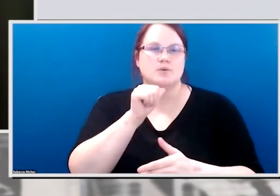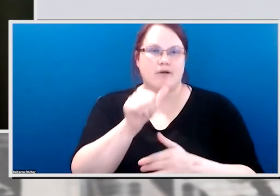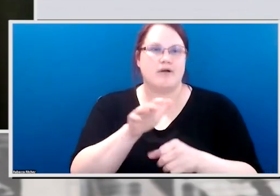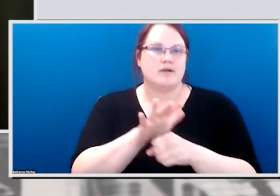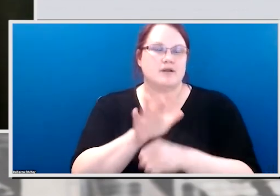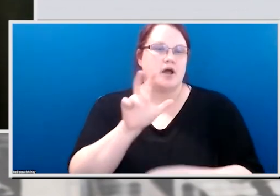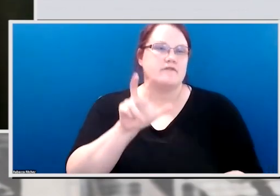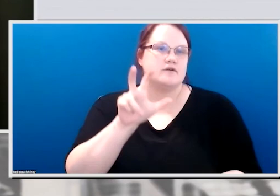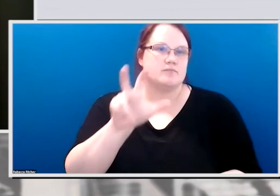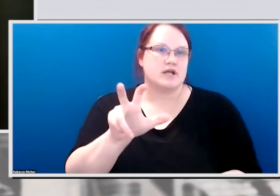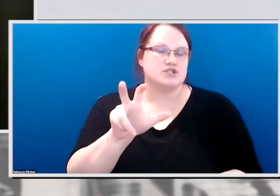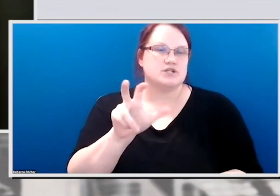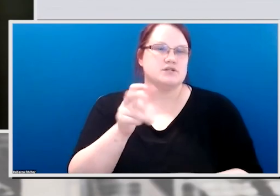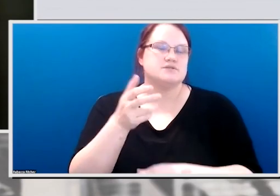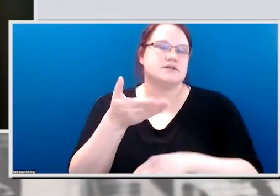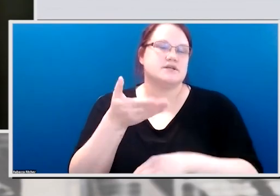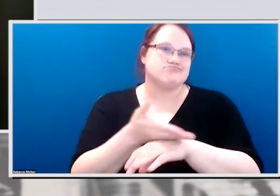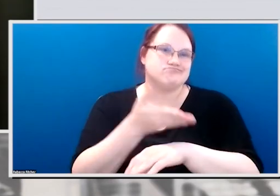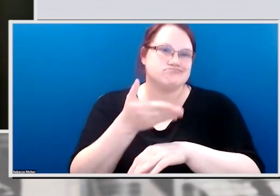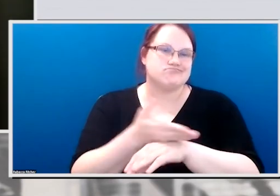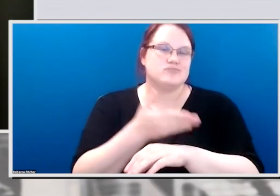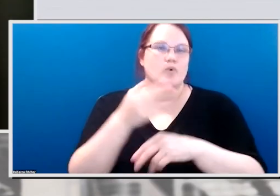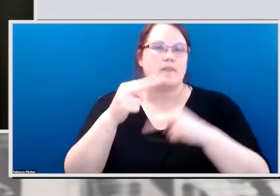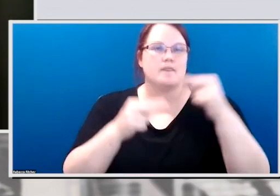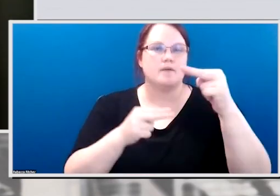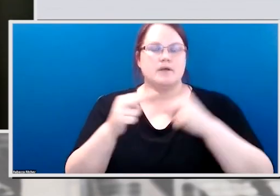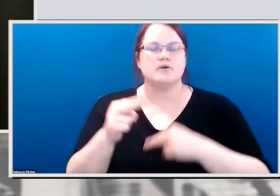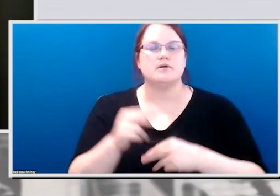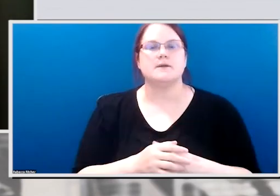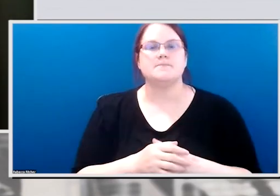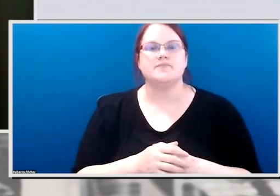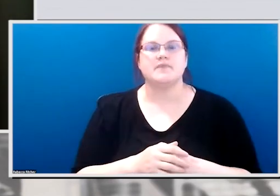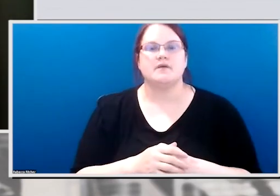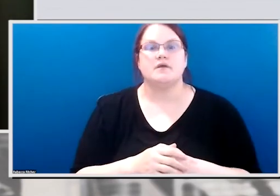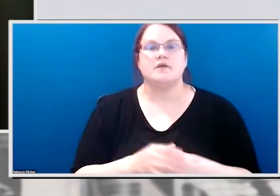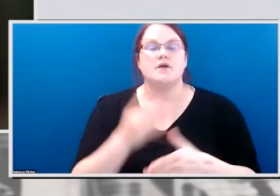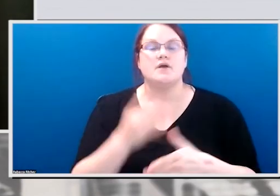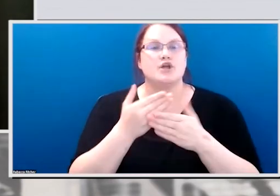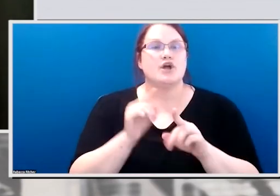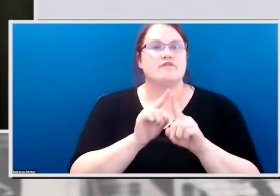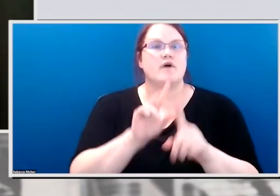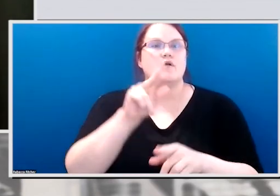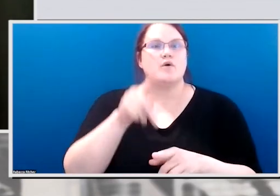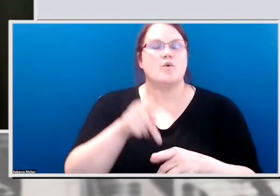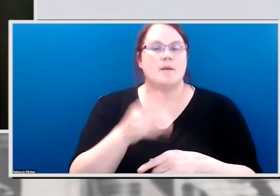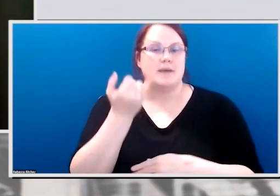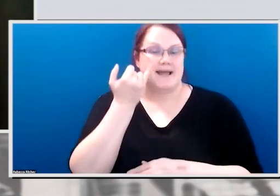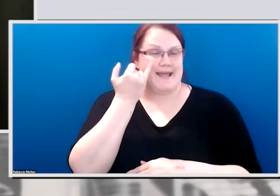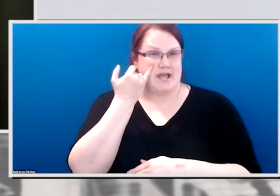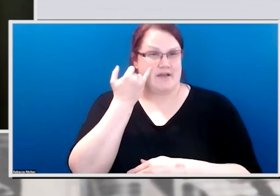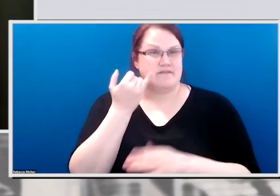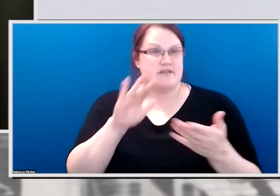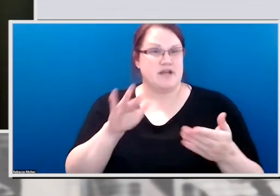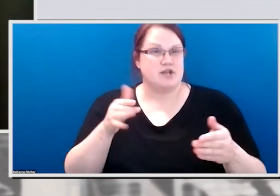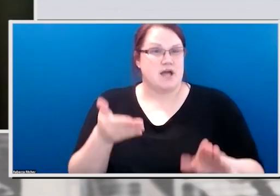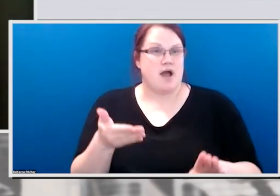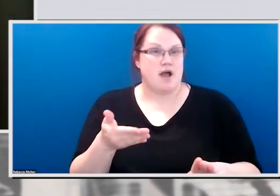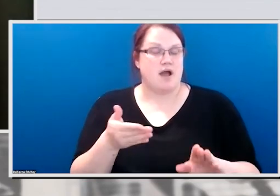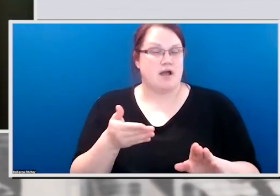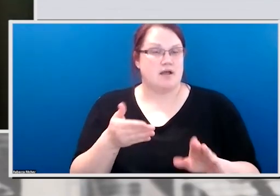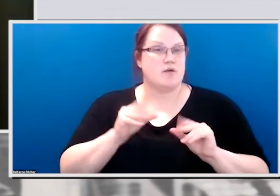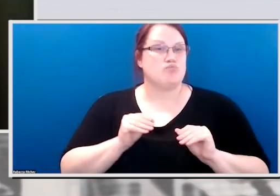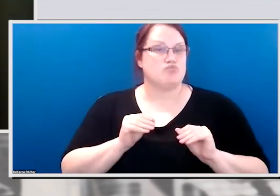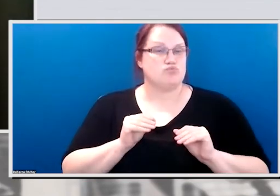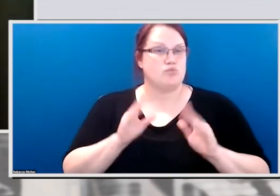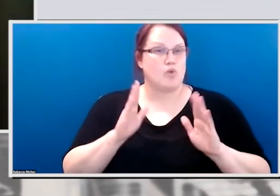of upkeep on the structure. And then Lisa asked a good follow-up question. If the property owner is deceased and